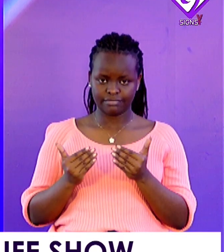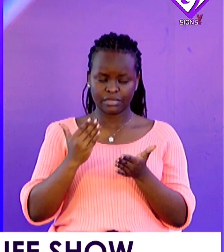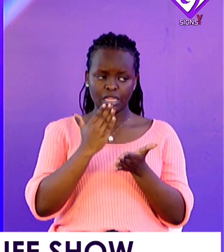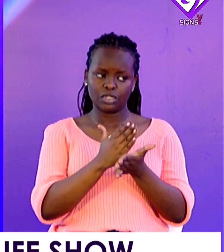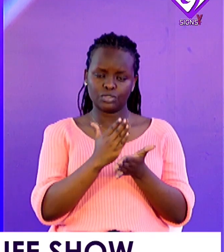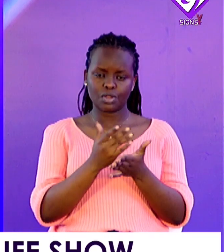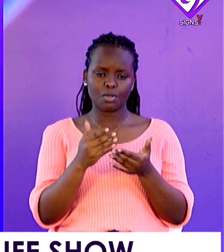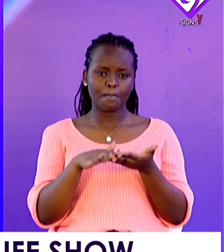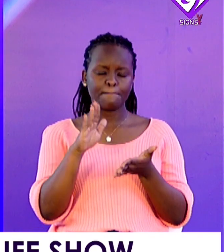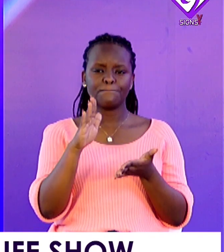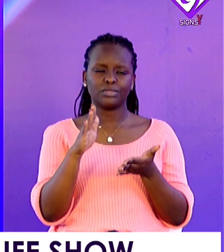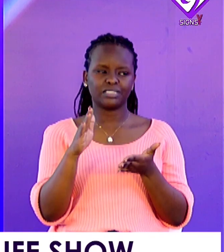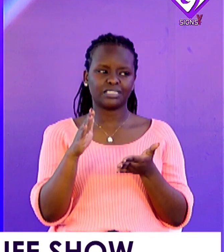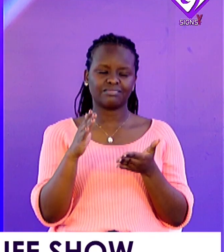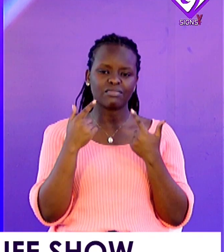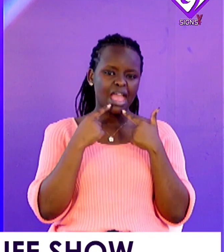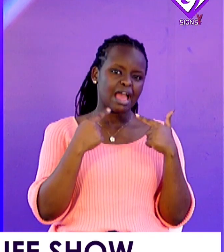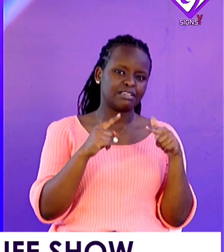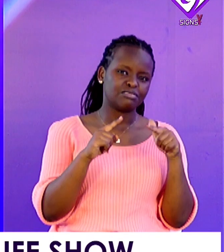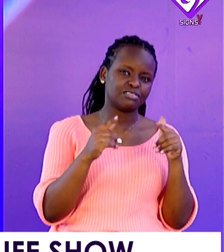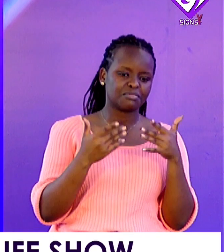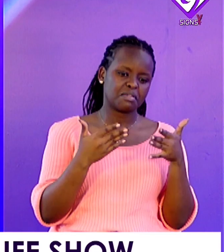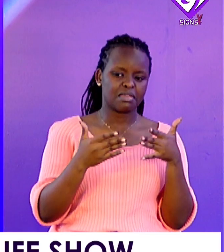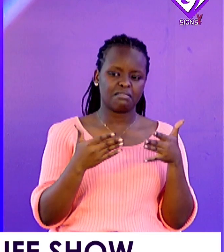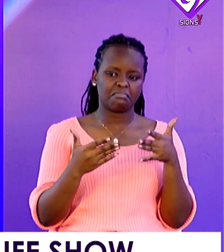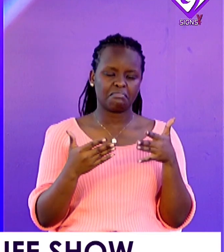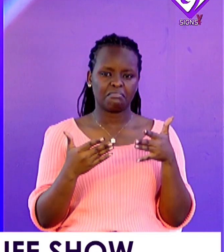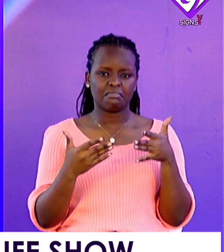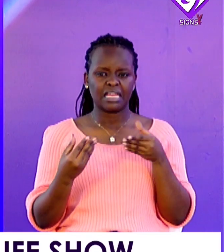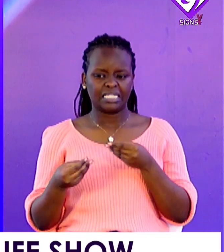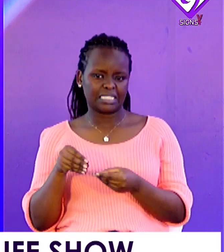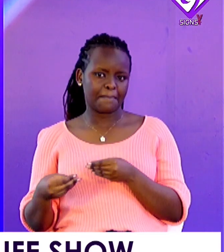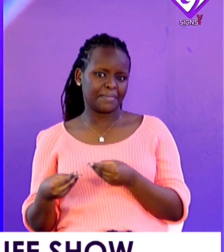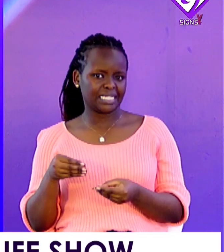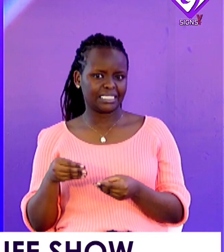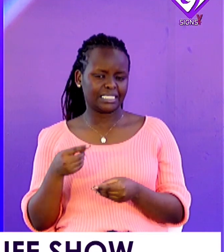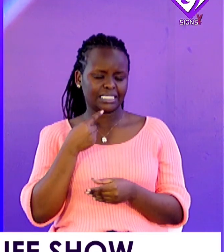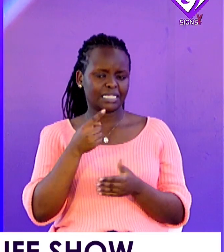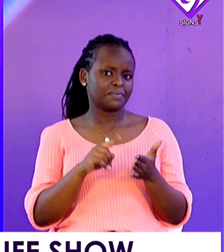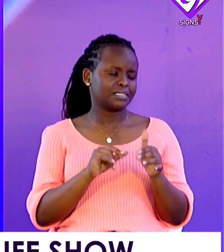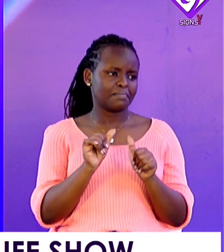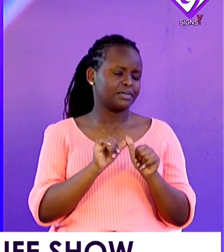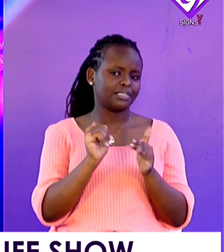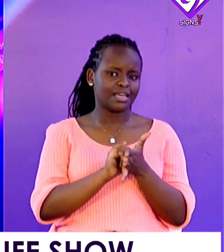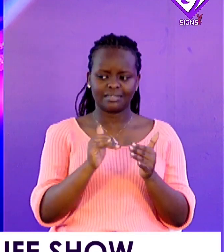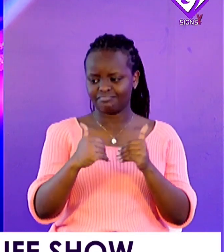most pronounced need may be a disability. What do you have to say about that?